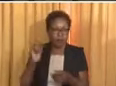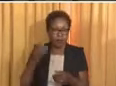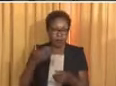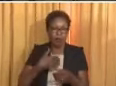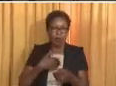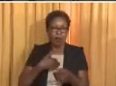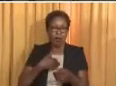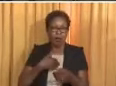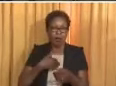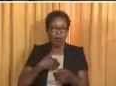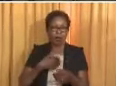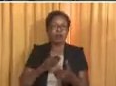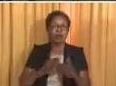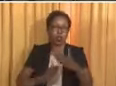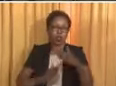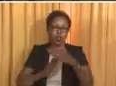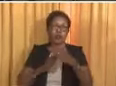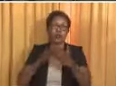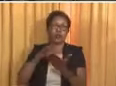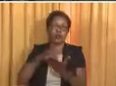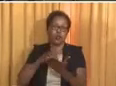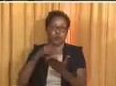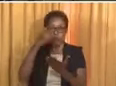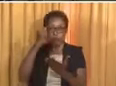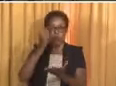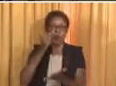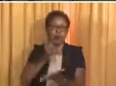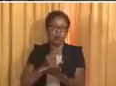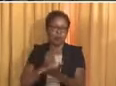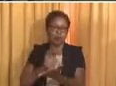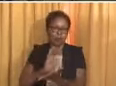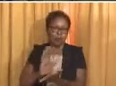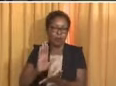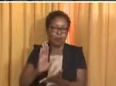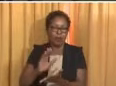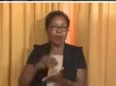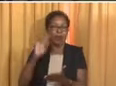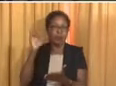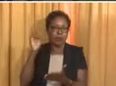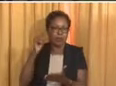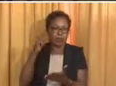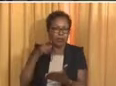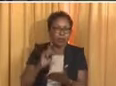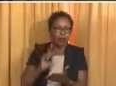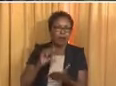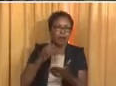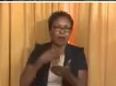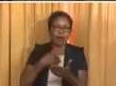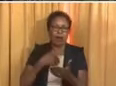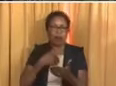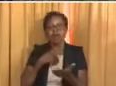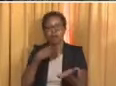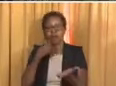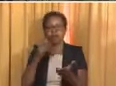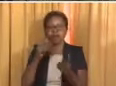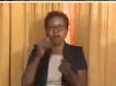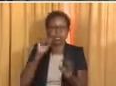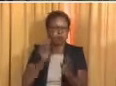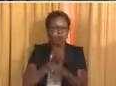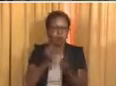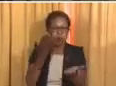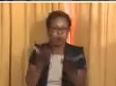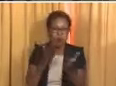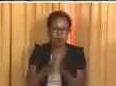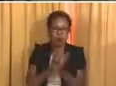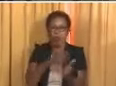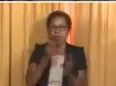elevated status by virtue of his office. The President has additional roles and obligations in comparison to the ordinary Kenyan. In